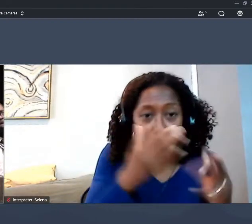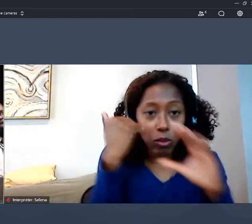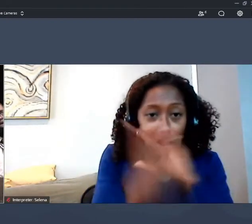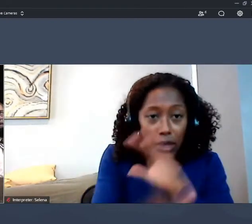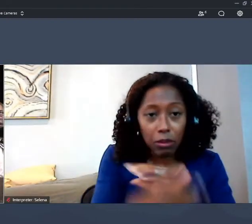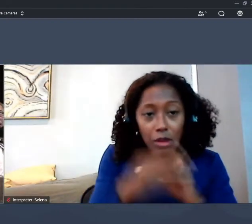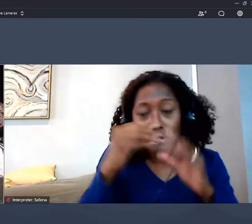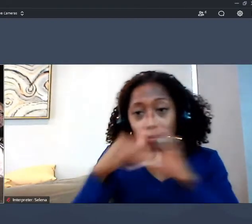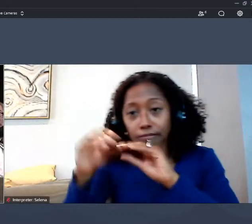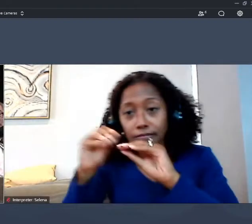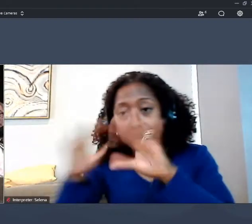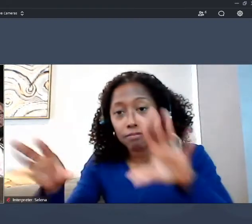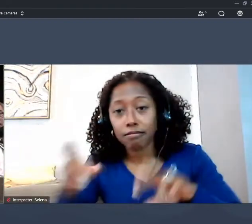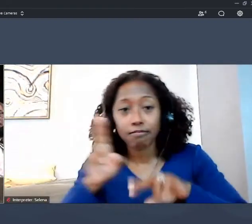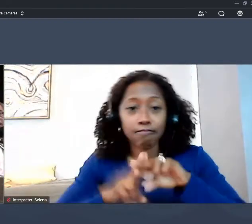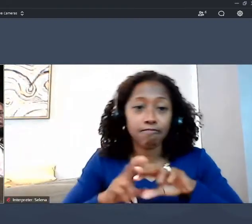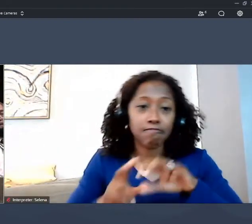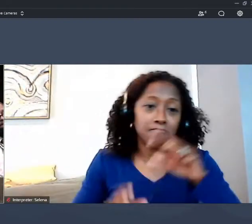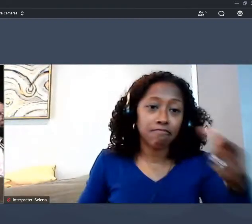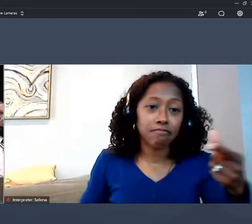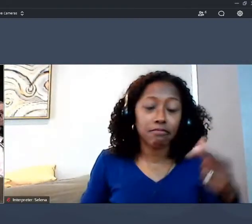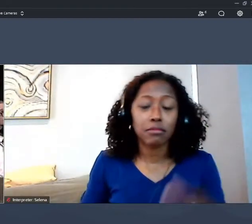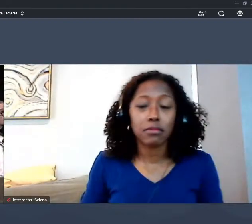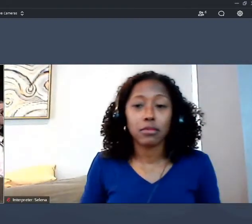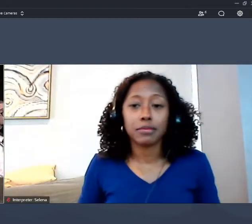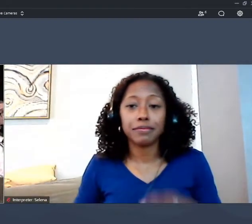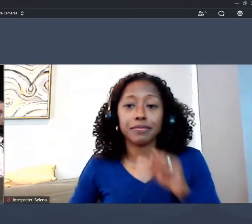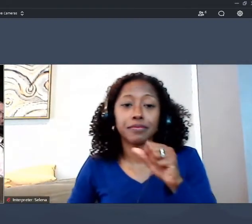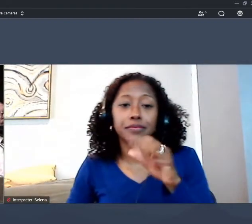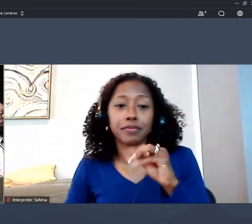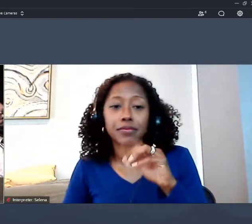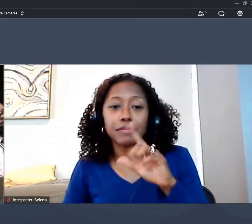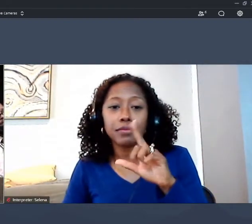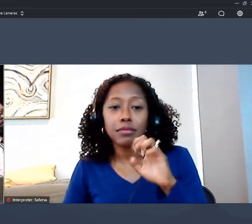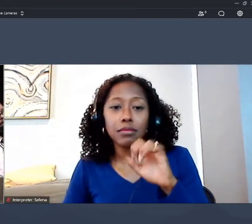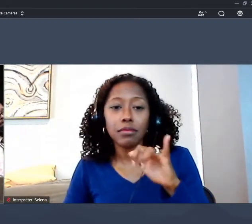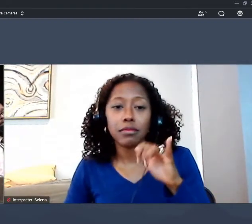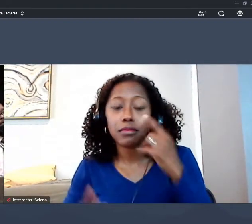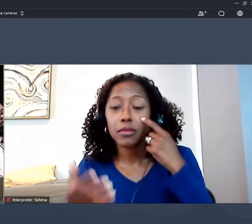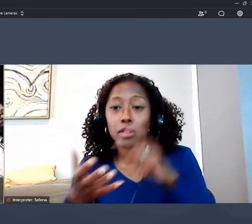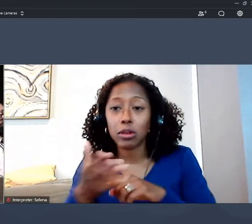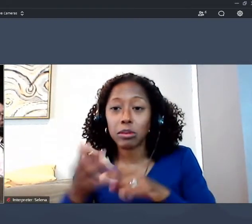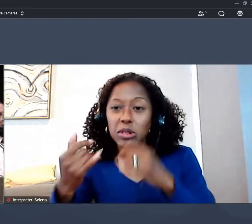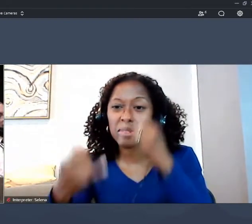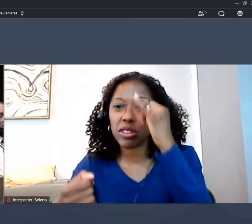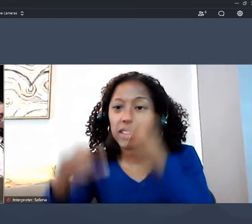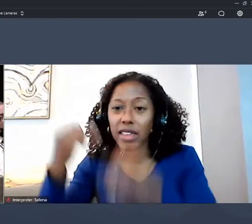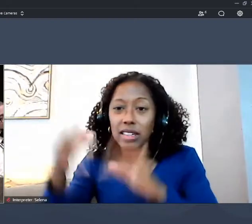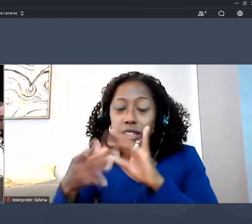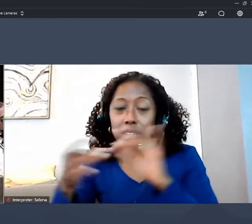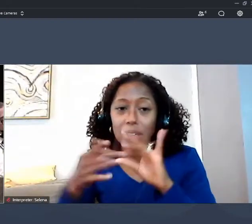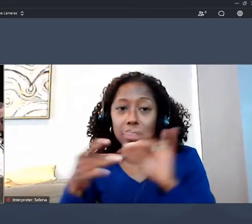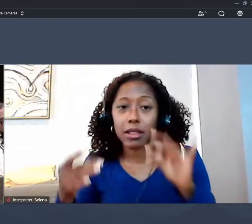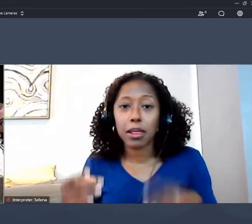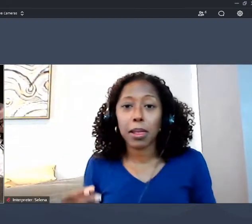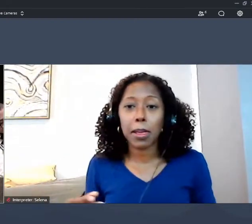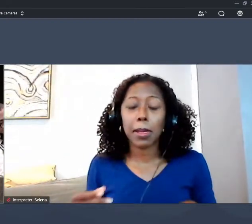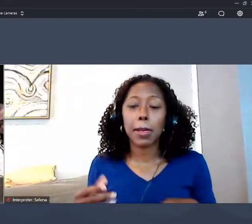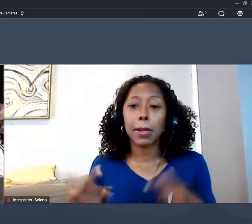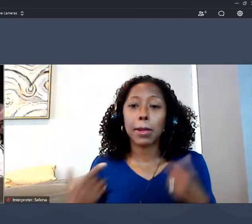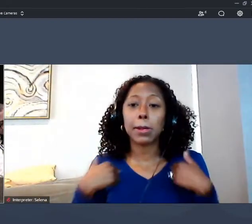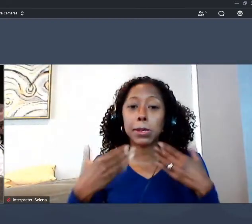You're back, Chair. All right. Thank you, Council Lady Logan. Councilman Smiley, you recognize. Why don't you close us out on this? All right, thank you. First, I want to thank